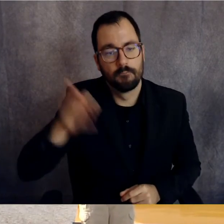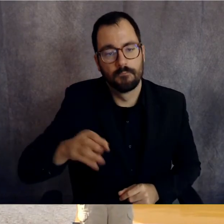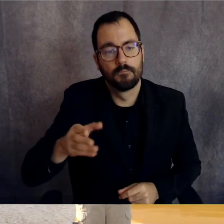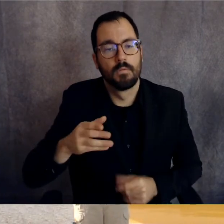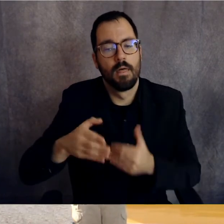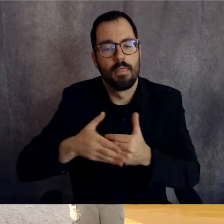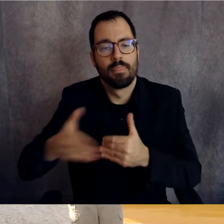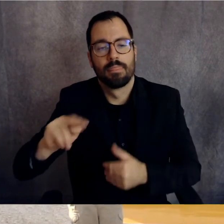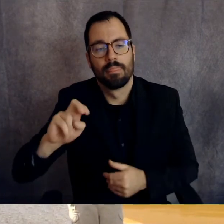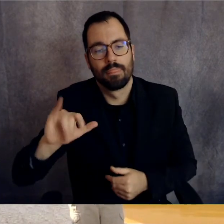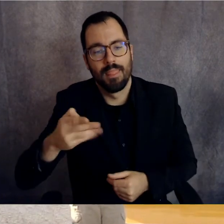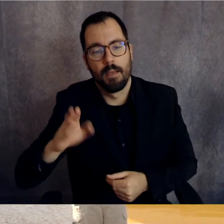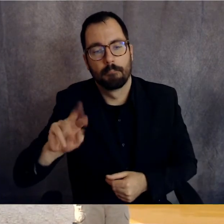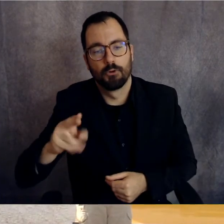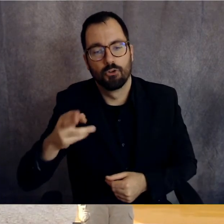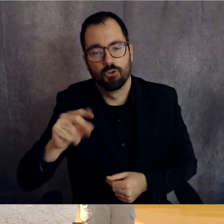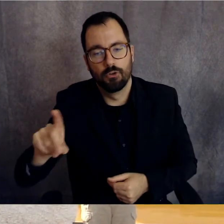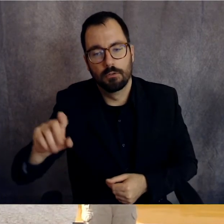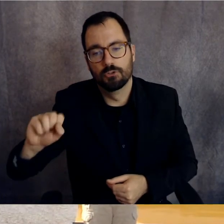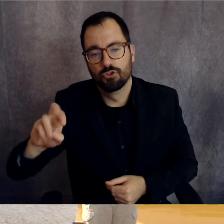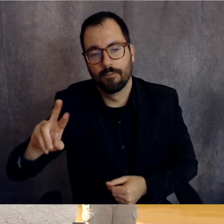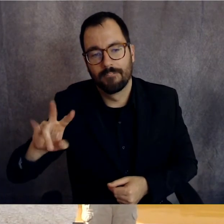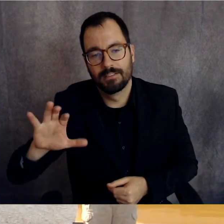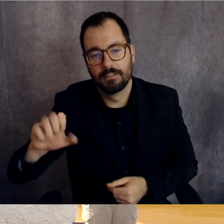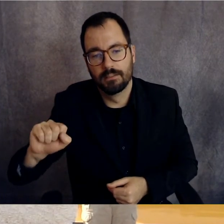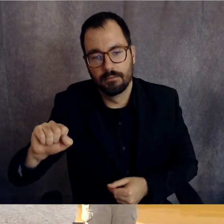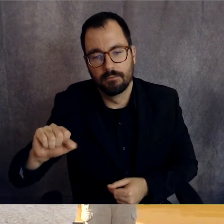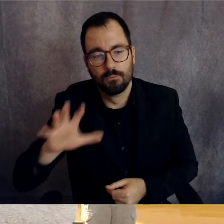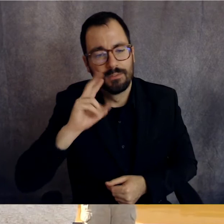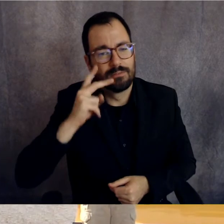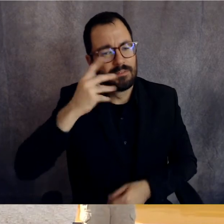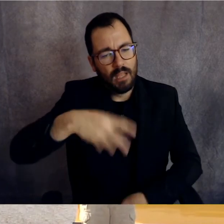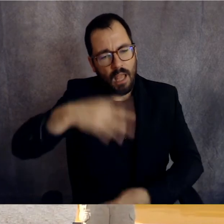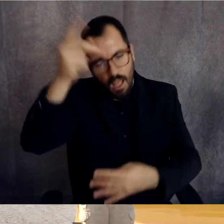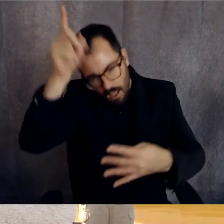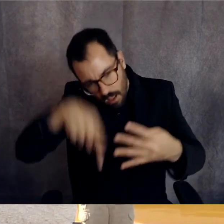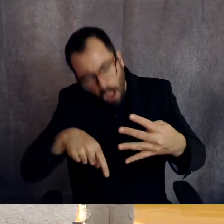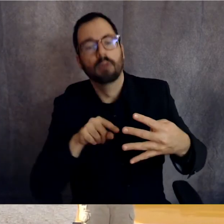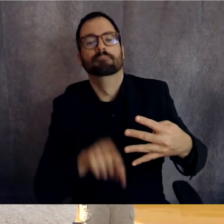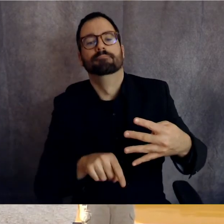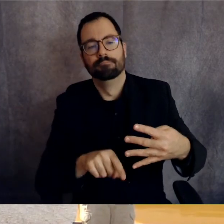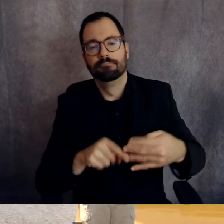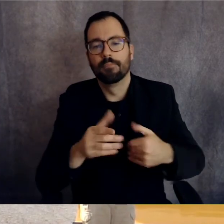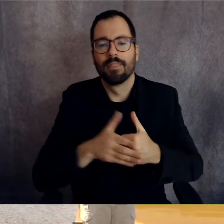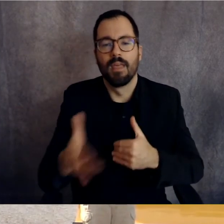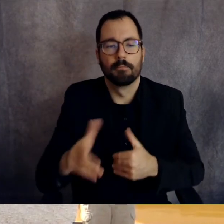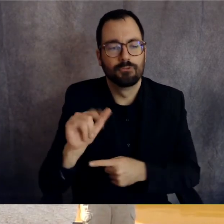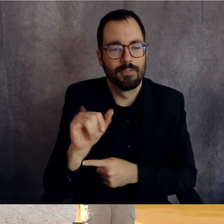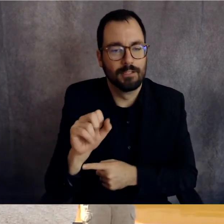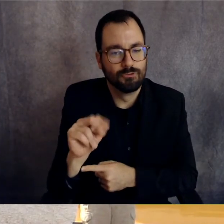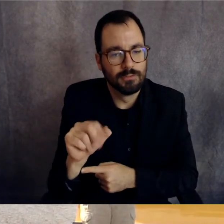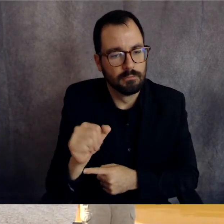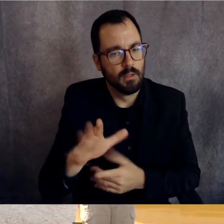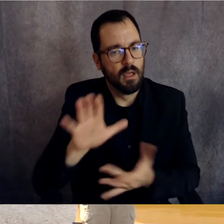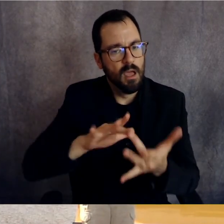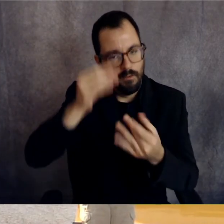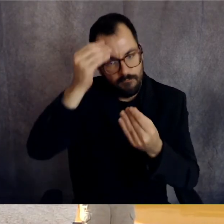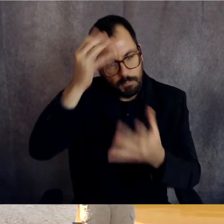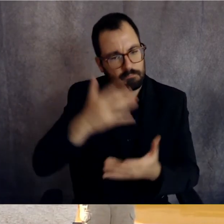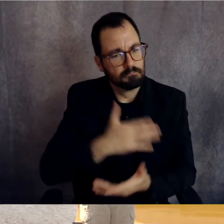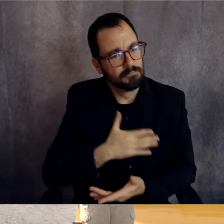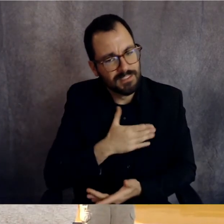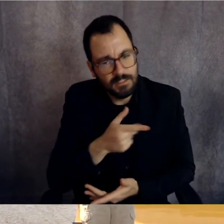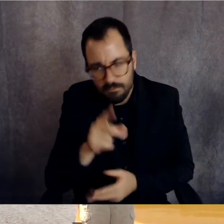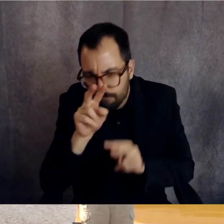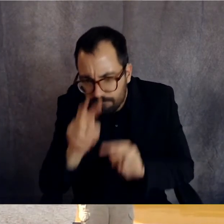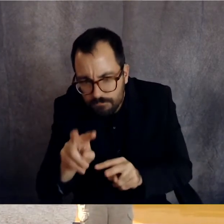boston.gov/neighborhood services, and you can see listed at the bottom all the neighborhood services liaisons with their contact information. So please feel free to take some time to